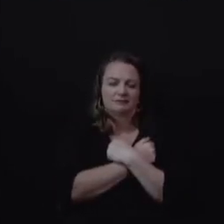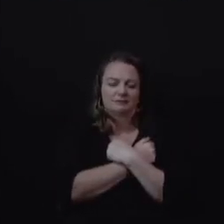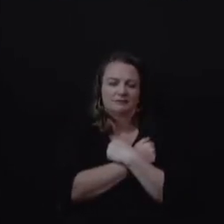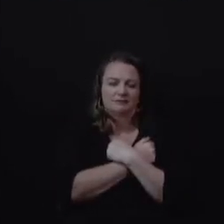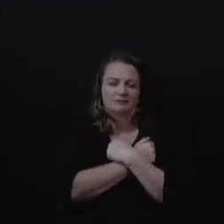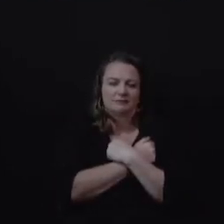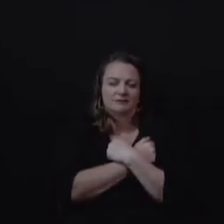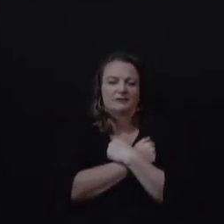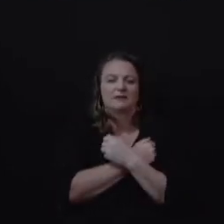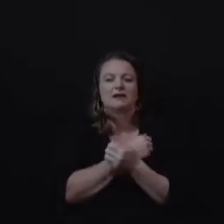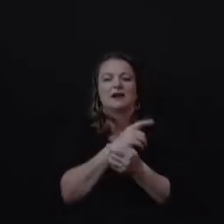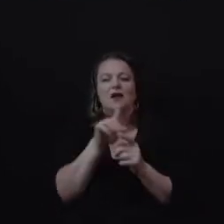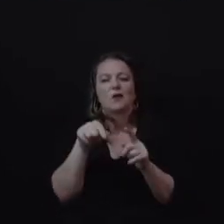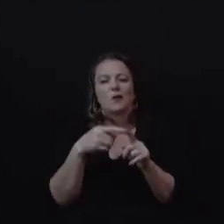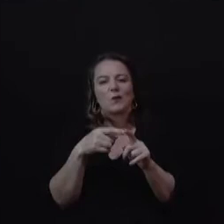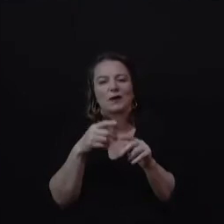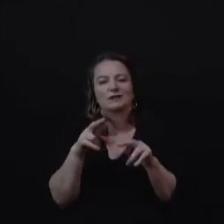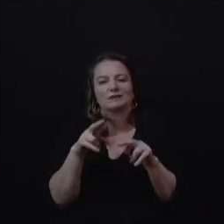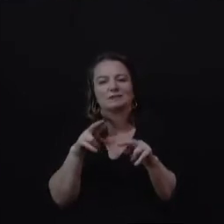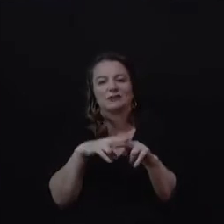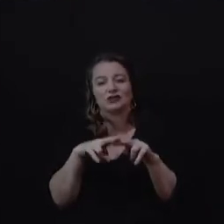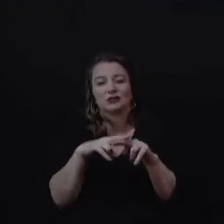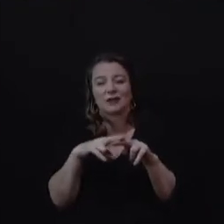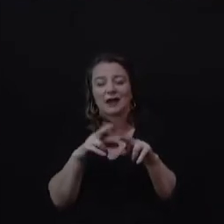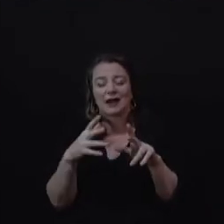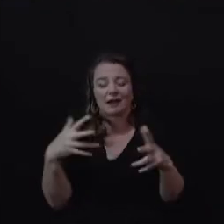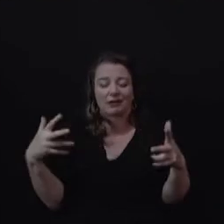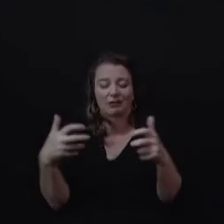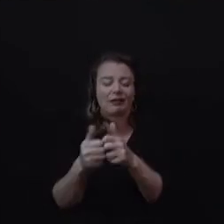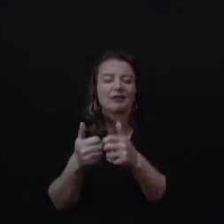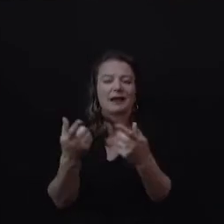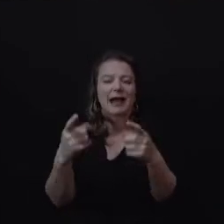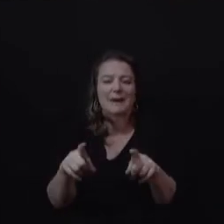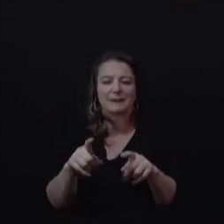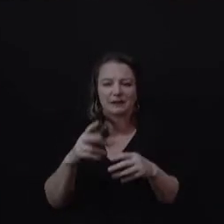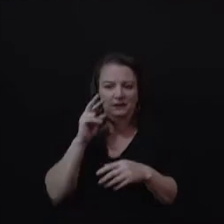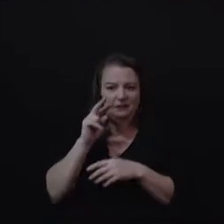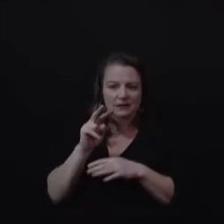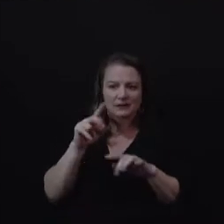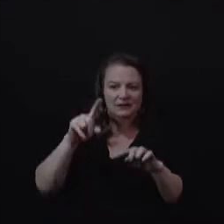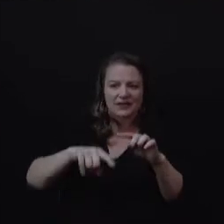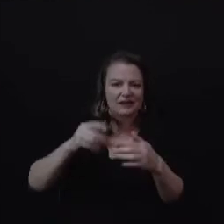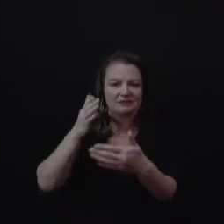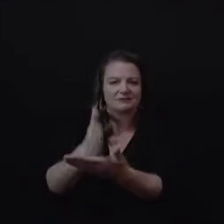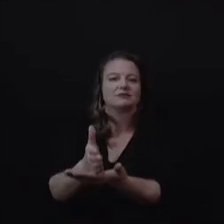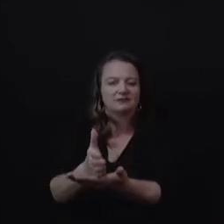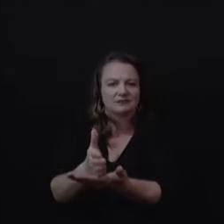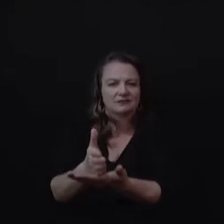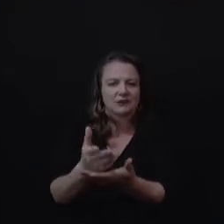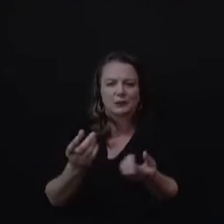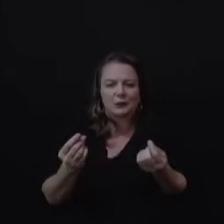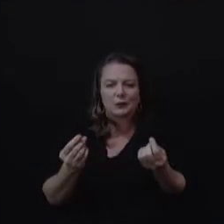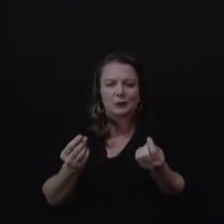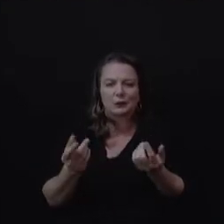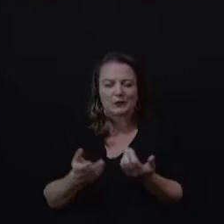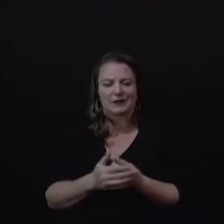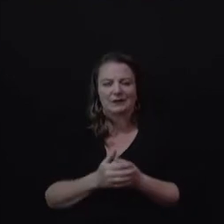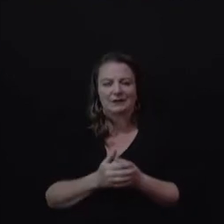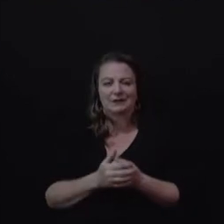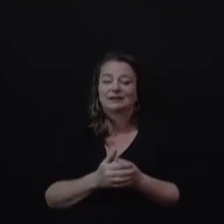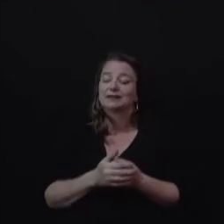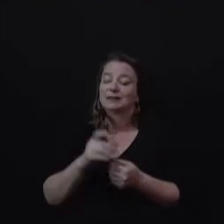What do you do when a train wreck is happening and you can't do anything about it? You better hope that this is